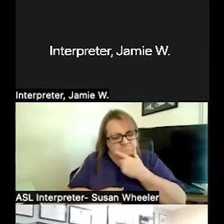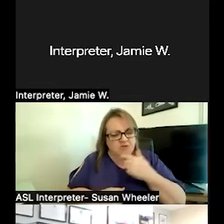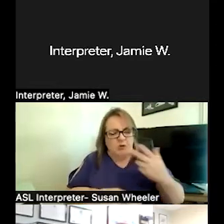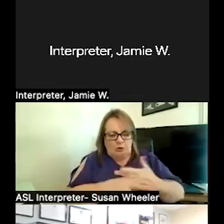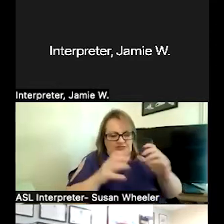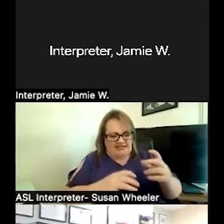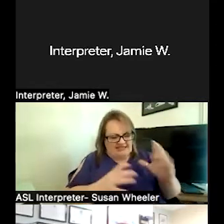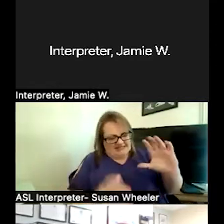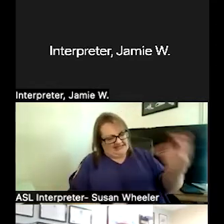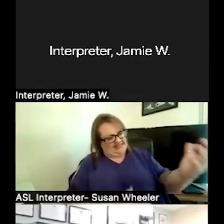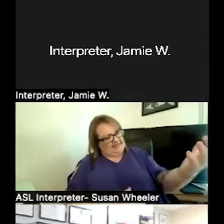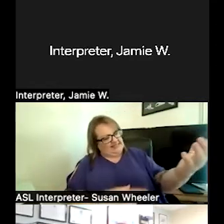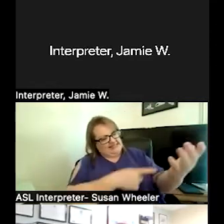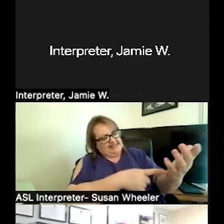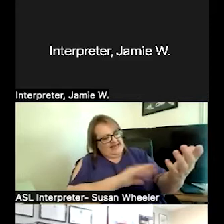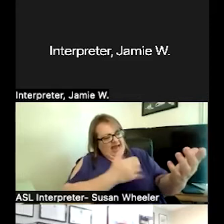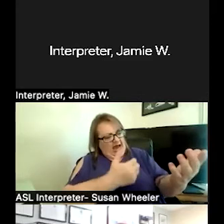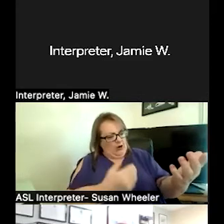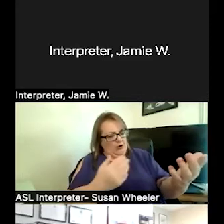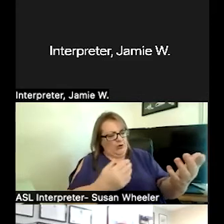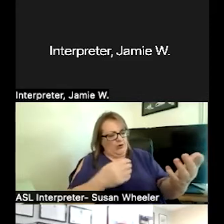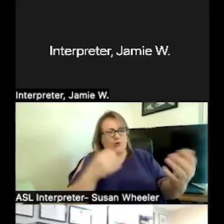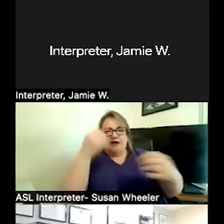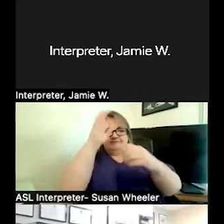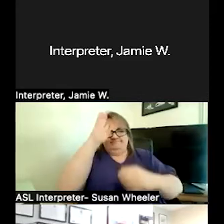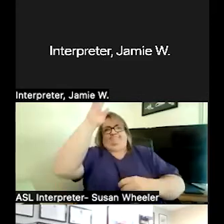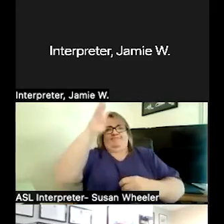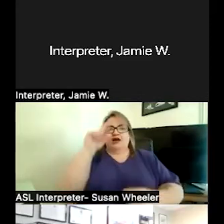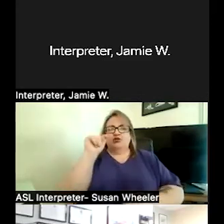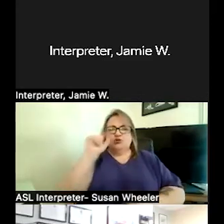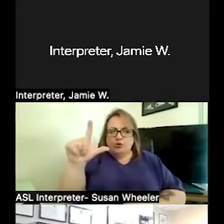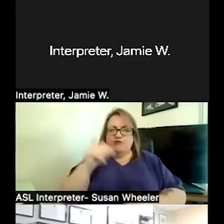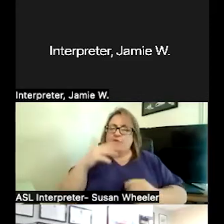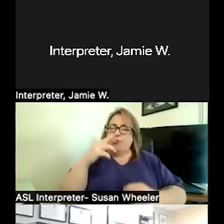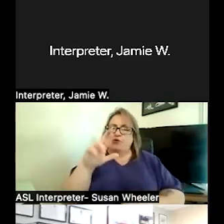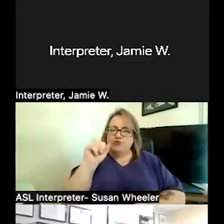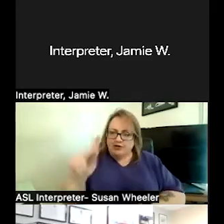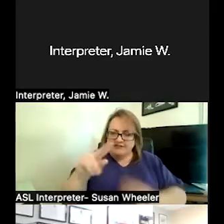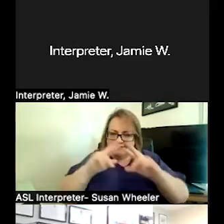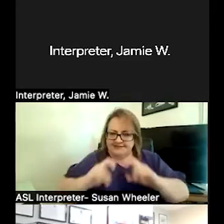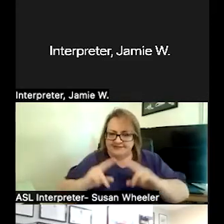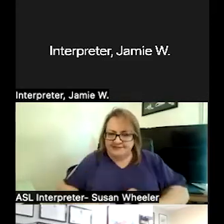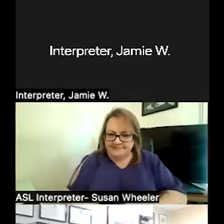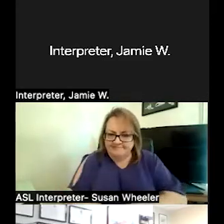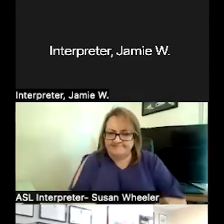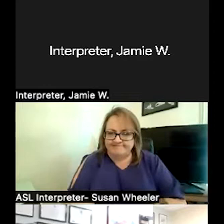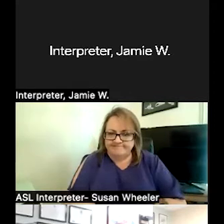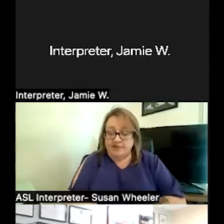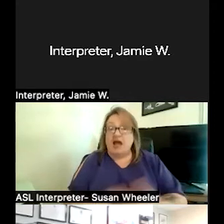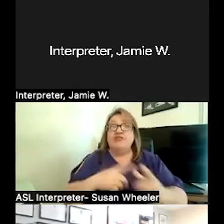then what we wanted to do with that tool once we completed that was to be able to have some way